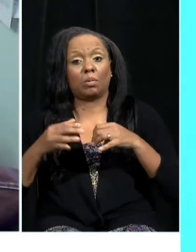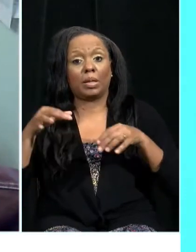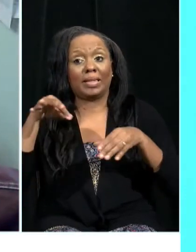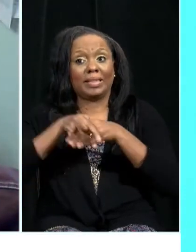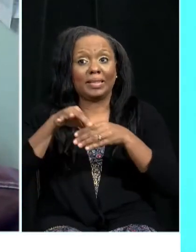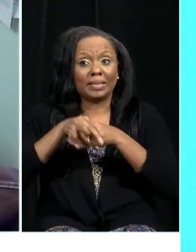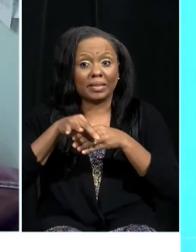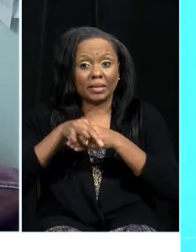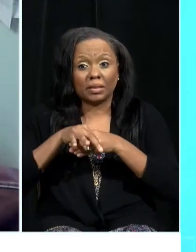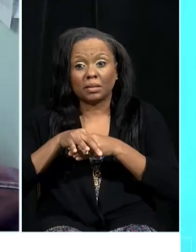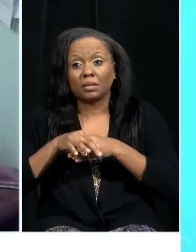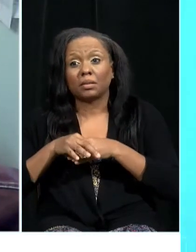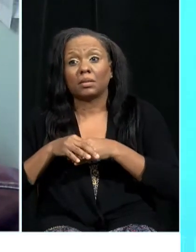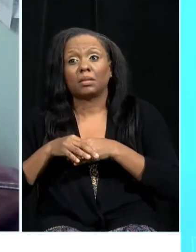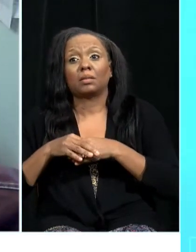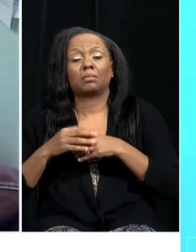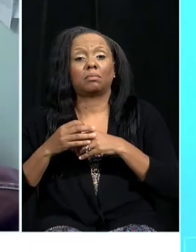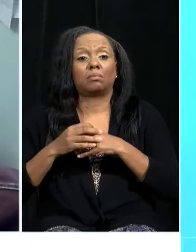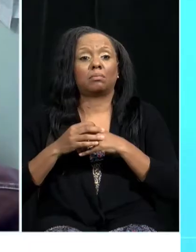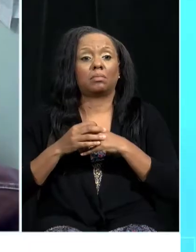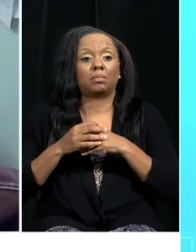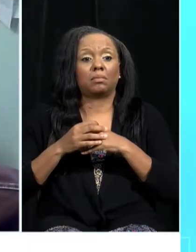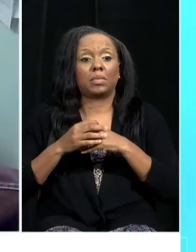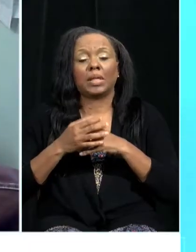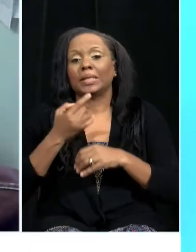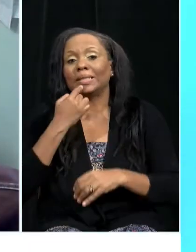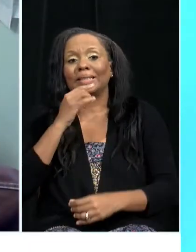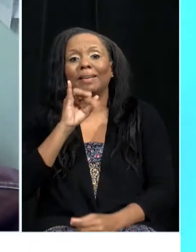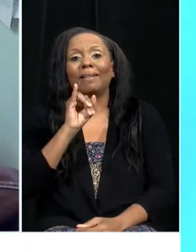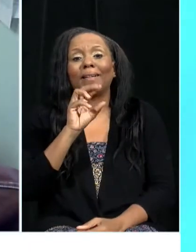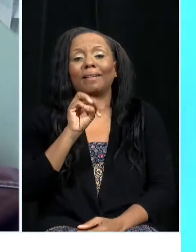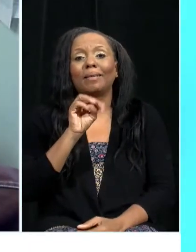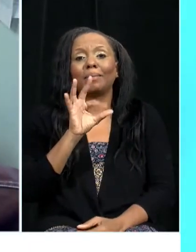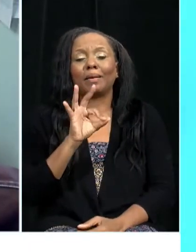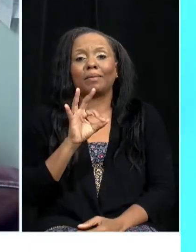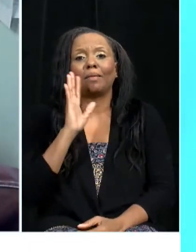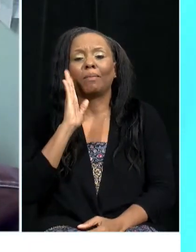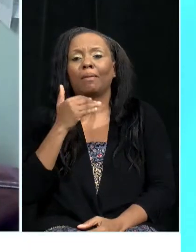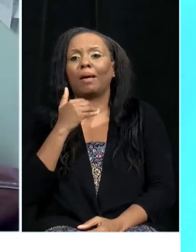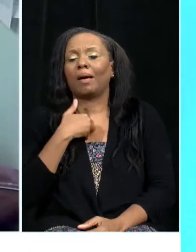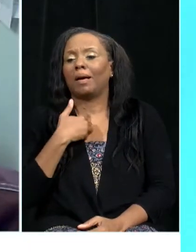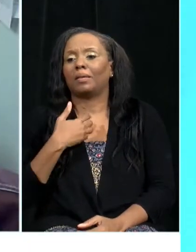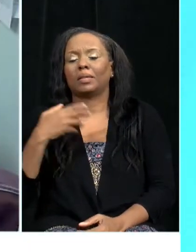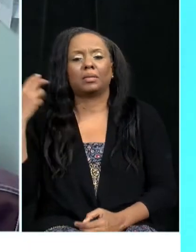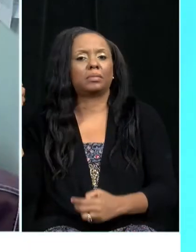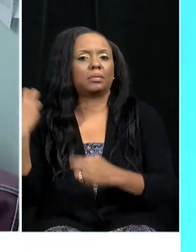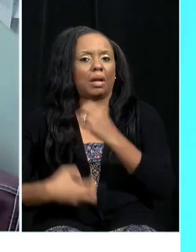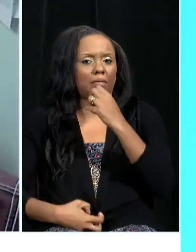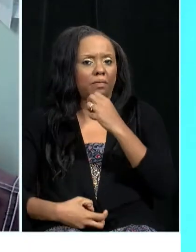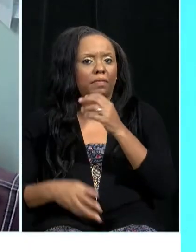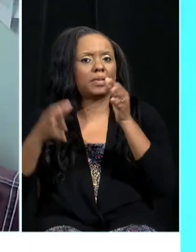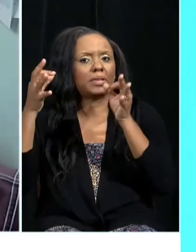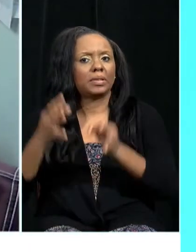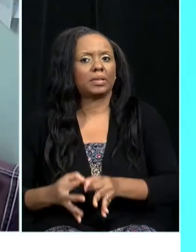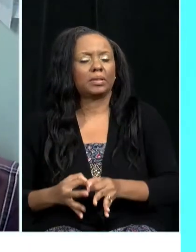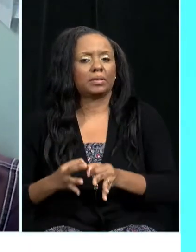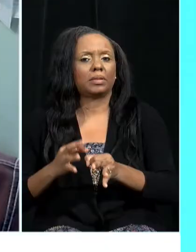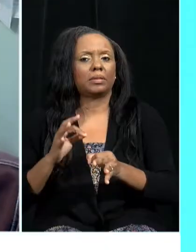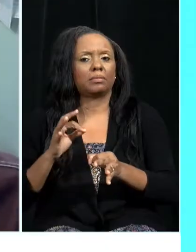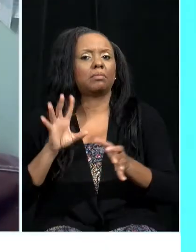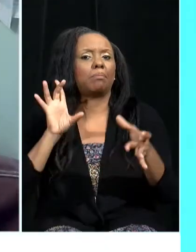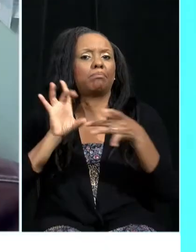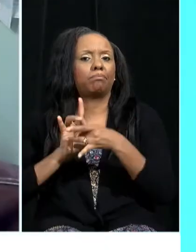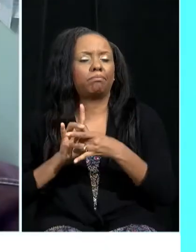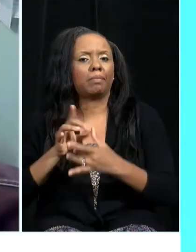these harsh measures coming from the IMF coming down the pipe immediately after the election. So let's look at that. Can we expect